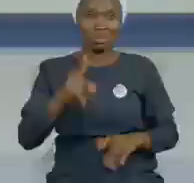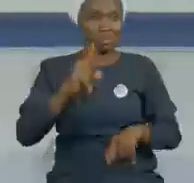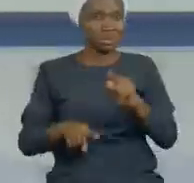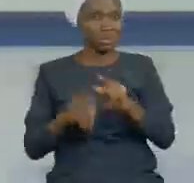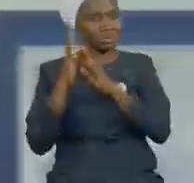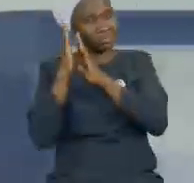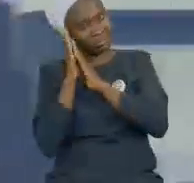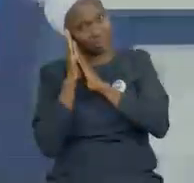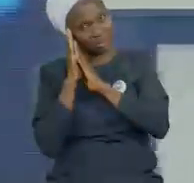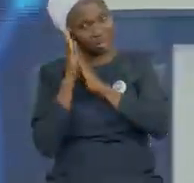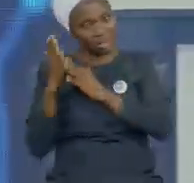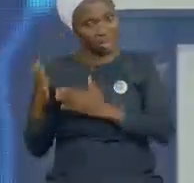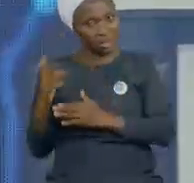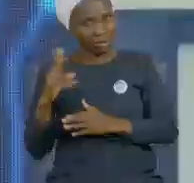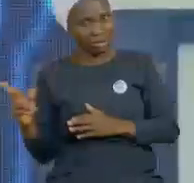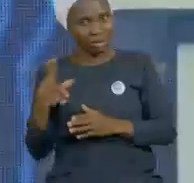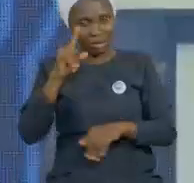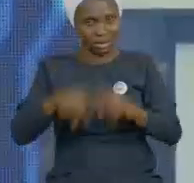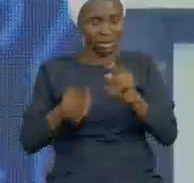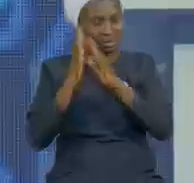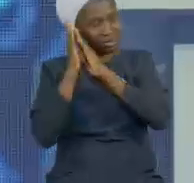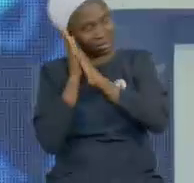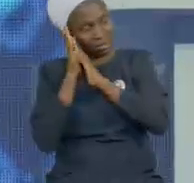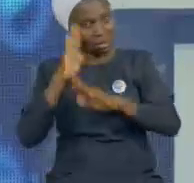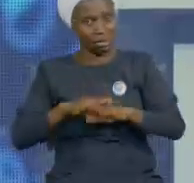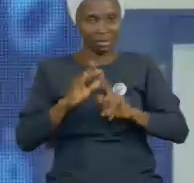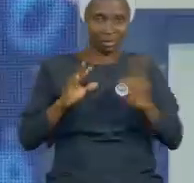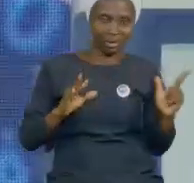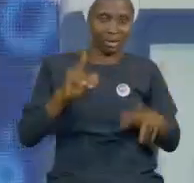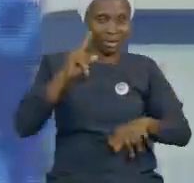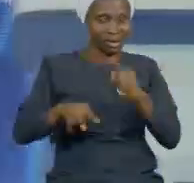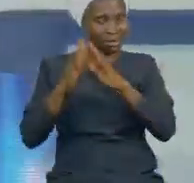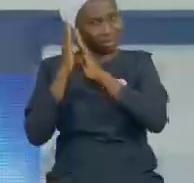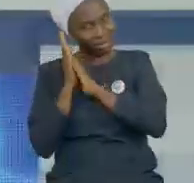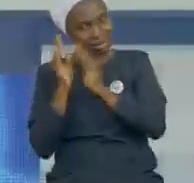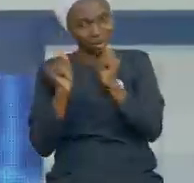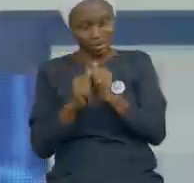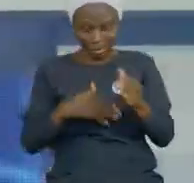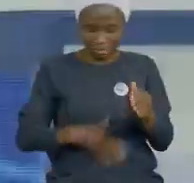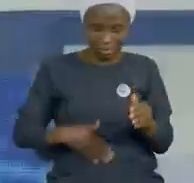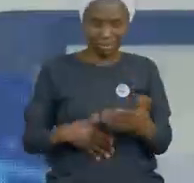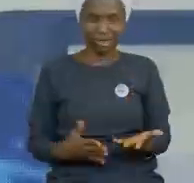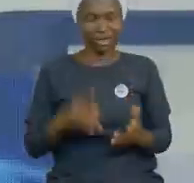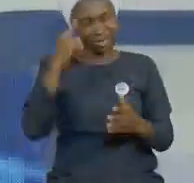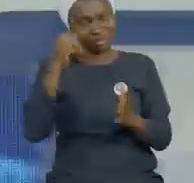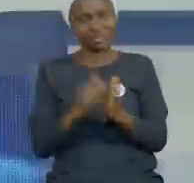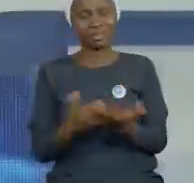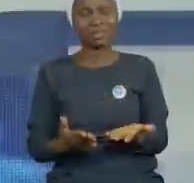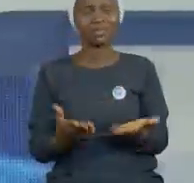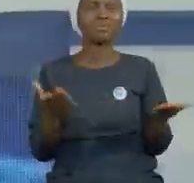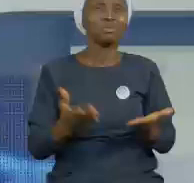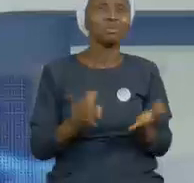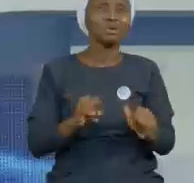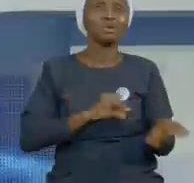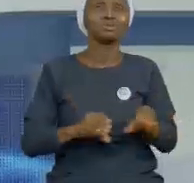You cannot lie down this side. You cannot lie down backward. You cannot lie down your tummy. And you, what am I going to do now? That kind of